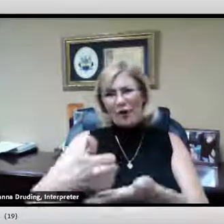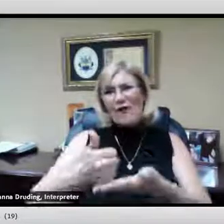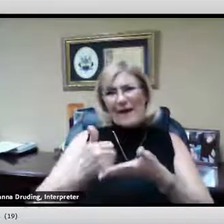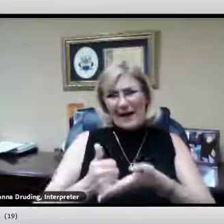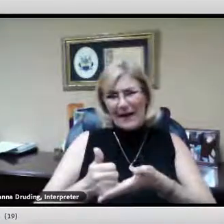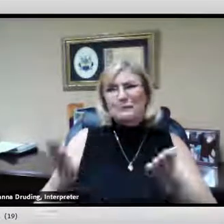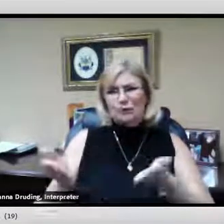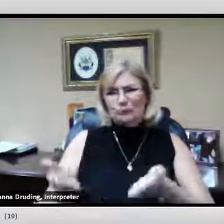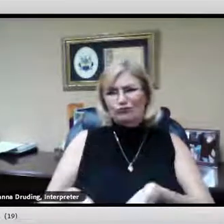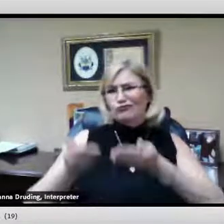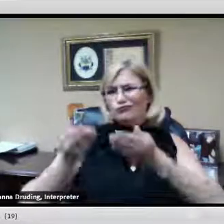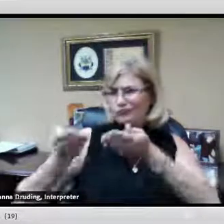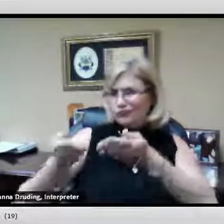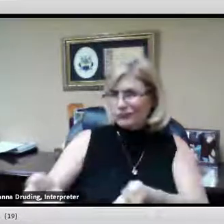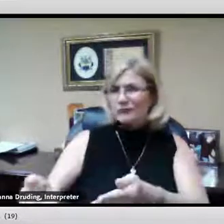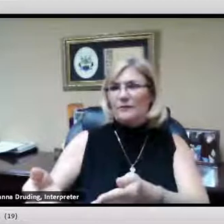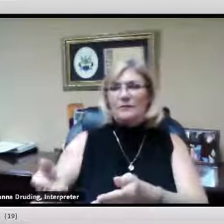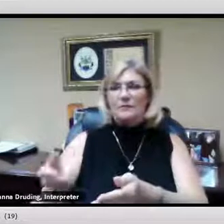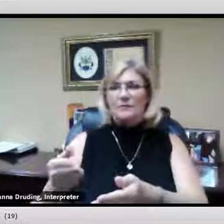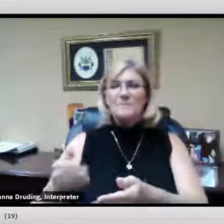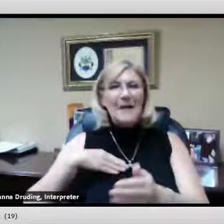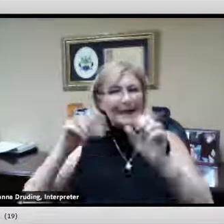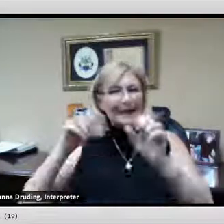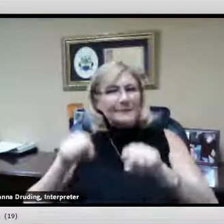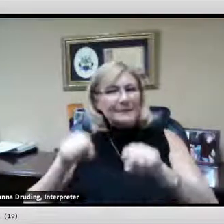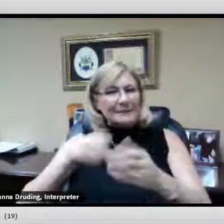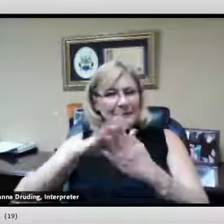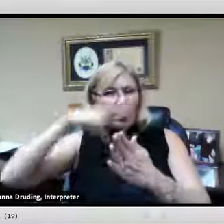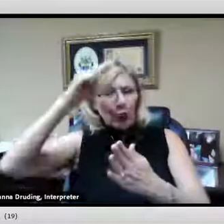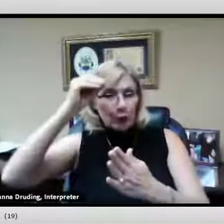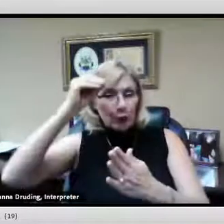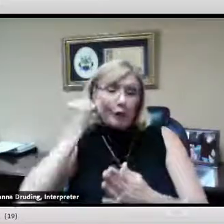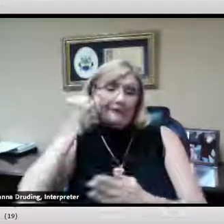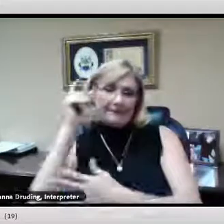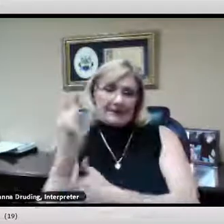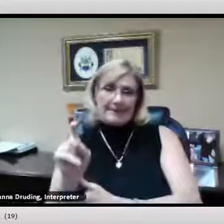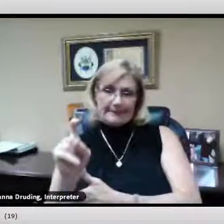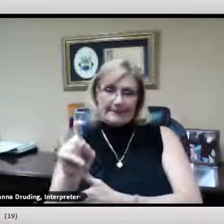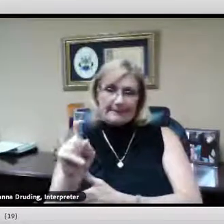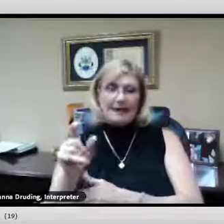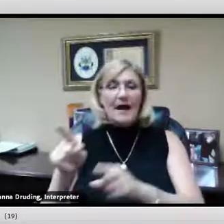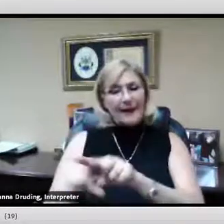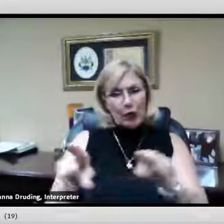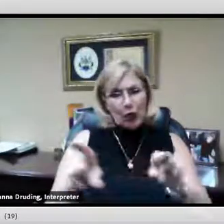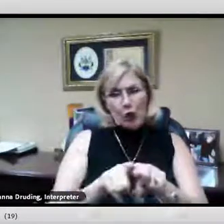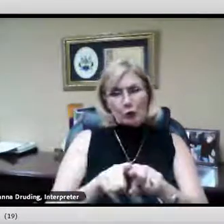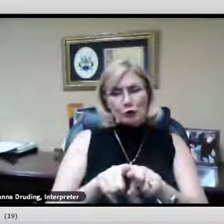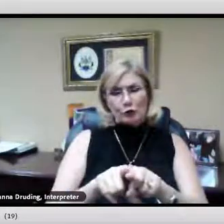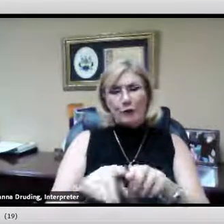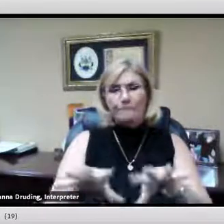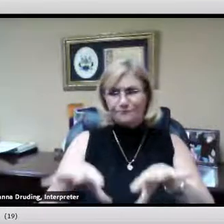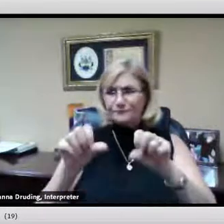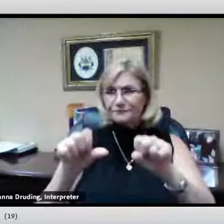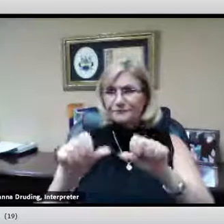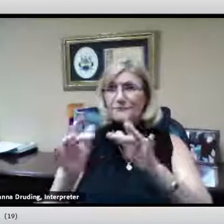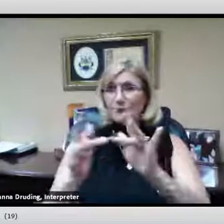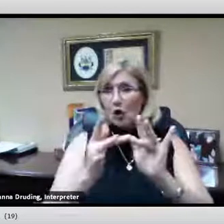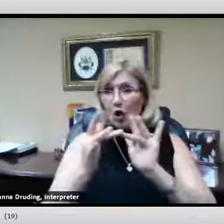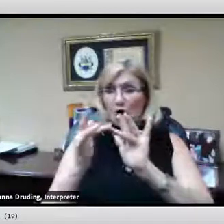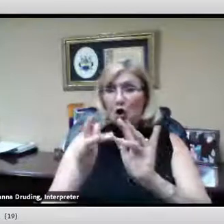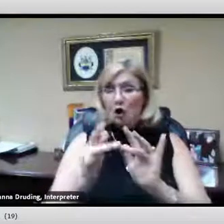my ability to learn what I need kind of on the fly as I need it. And I've also taken some online tutorials